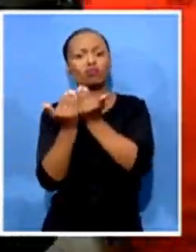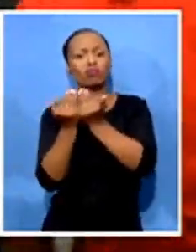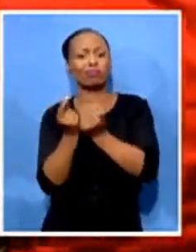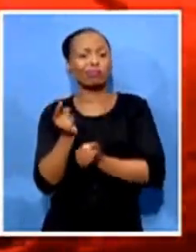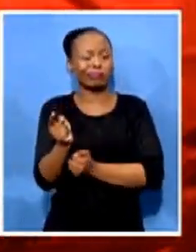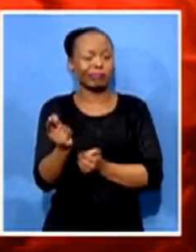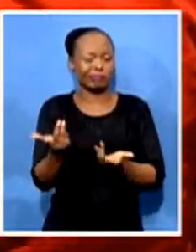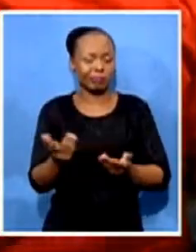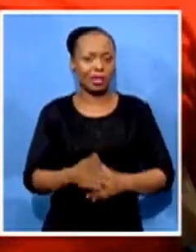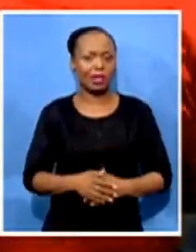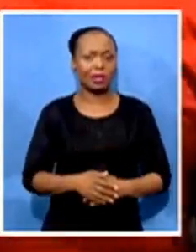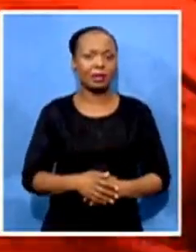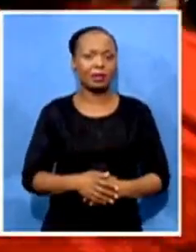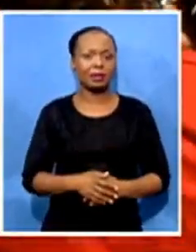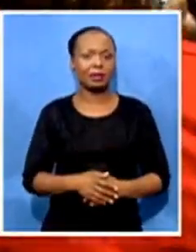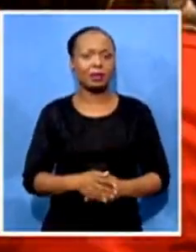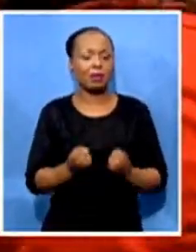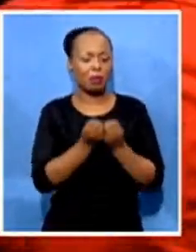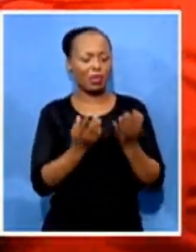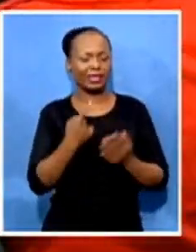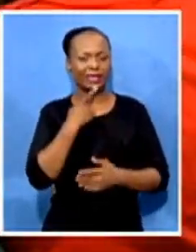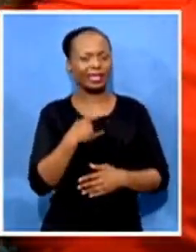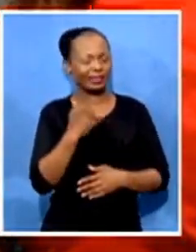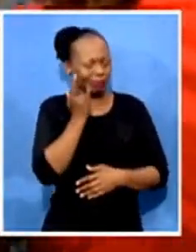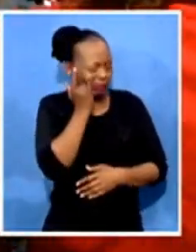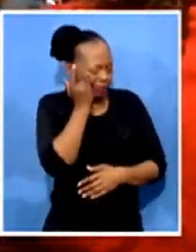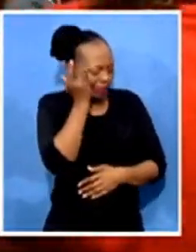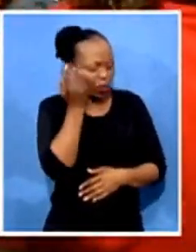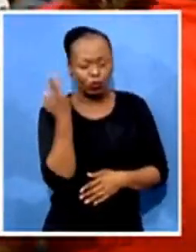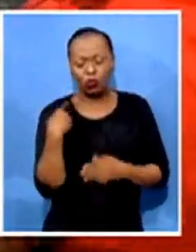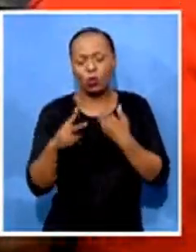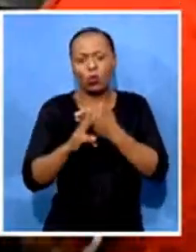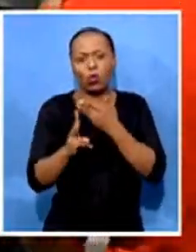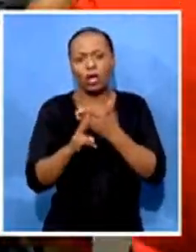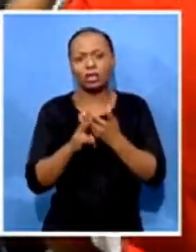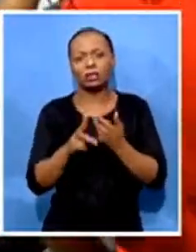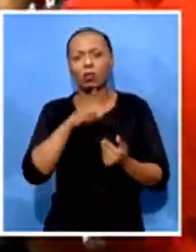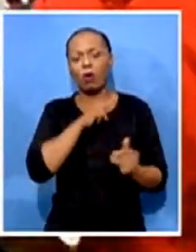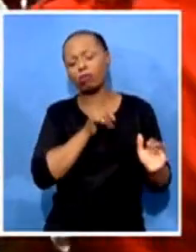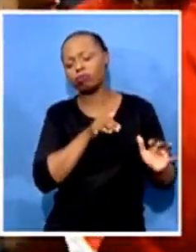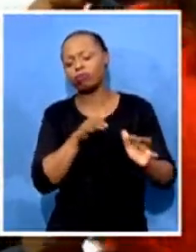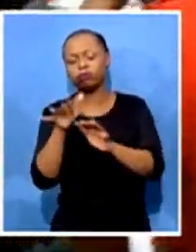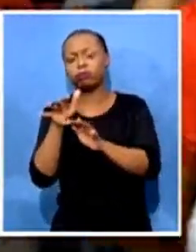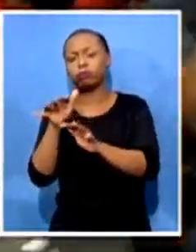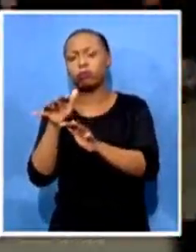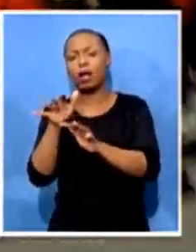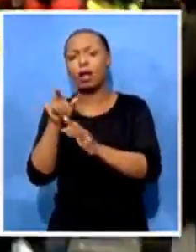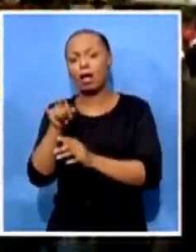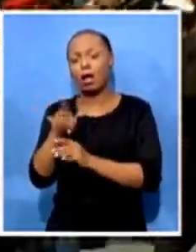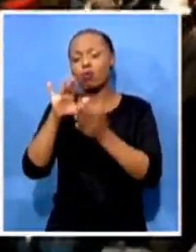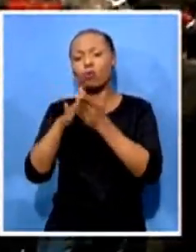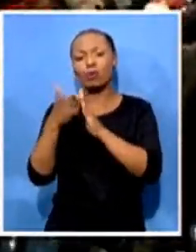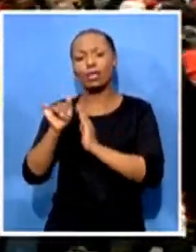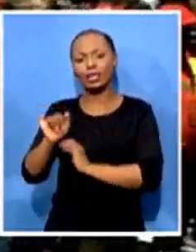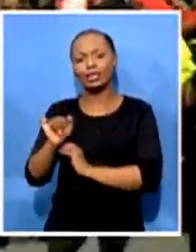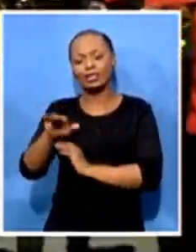them 2 weeks ago when they were outnumbered and assaulted by residents of Brackenfell. Many people saying those were